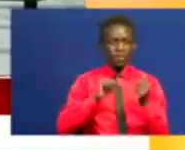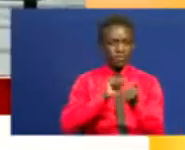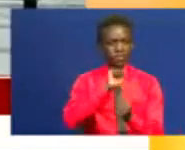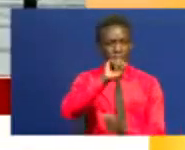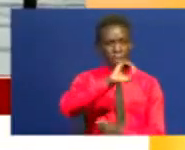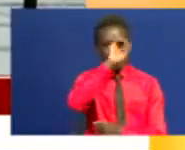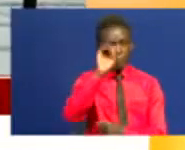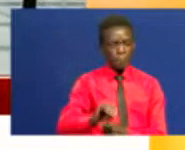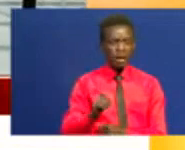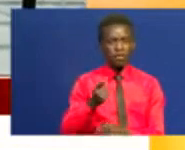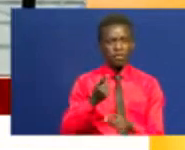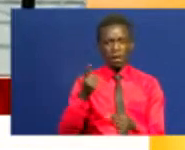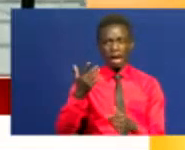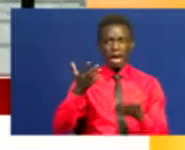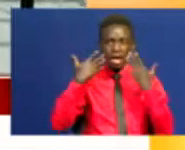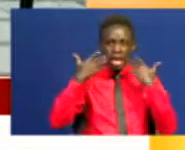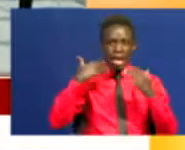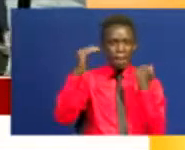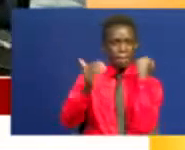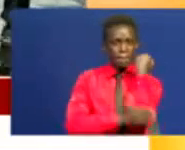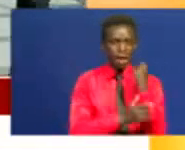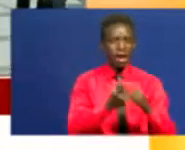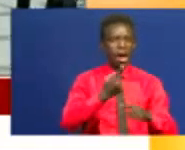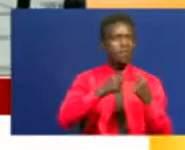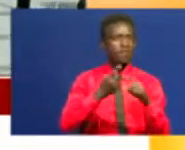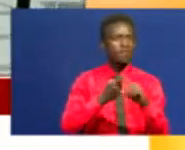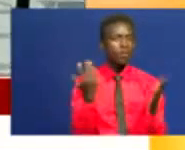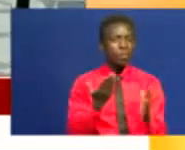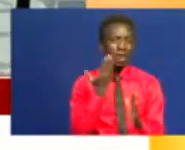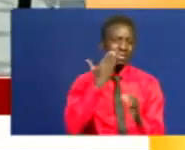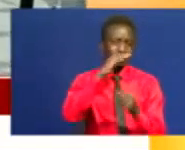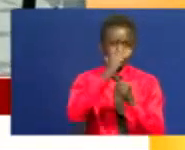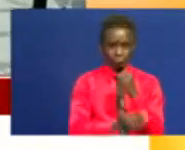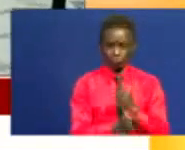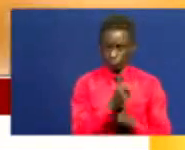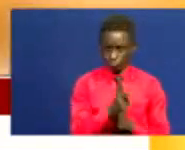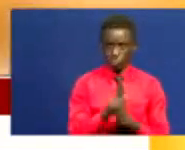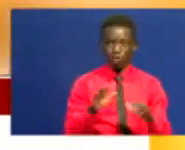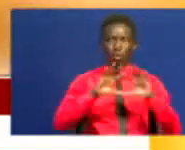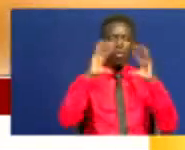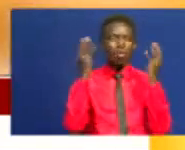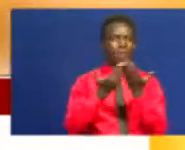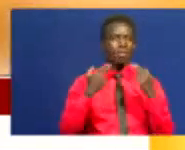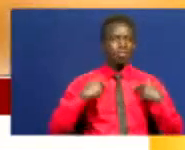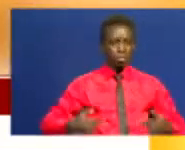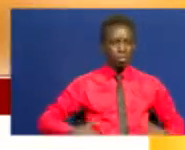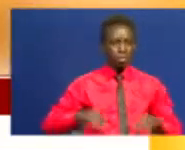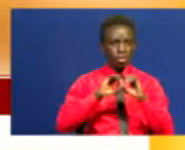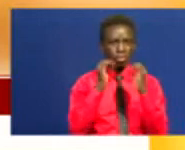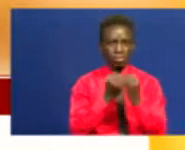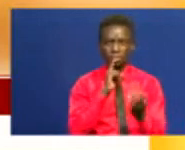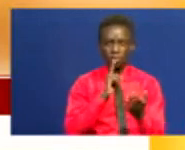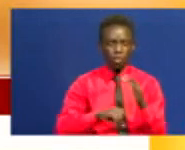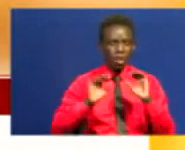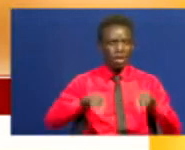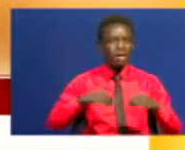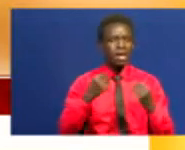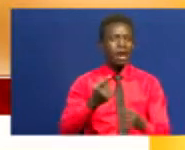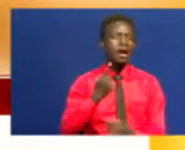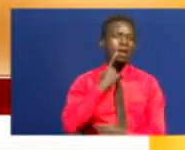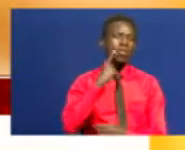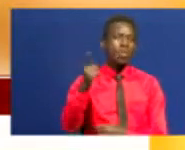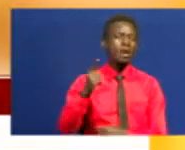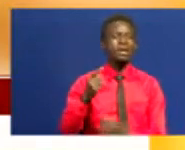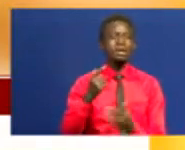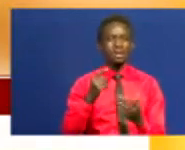emissions come from raising meat. The World Health Organization says producing 100 grams of protein from beef